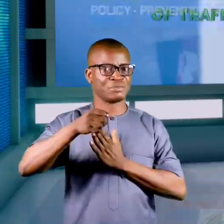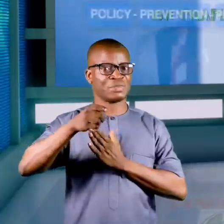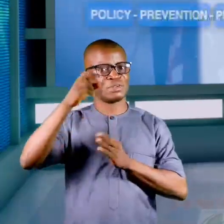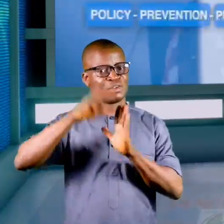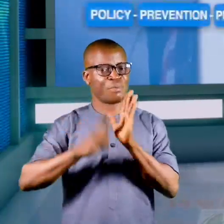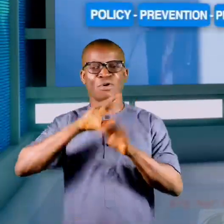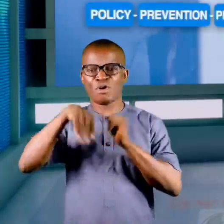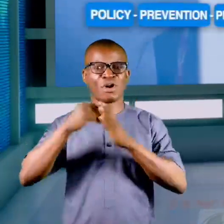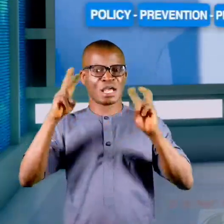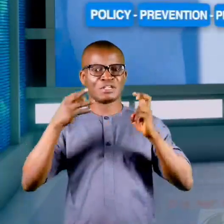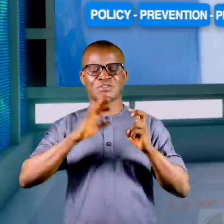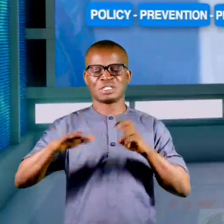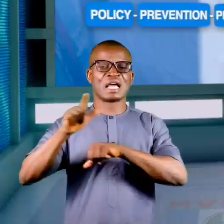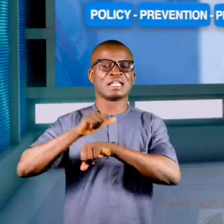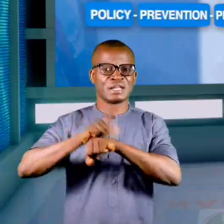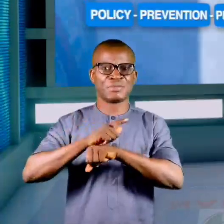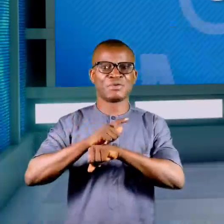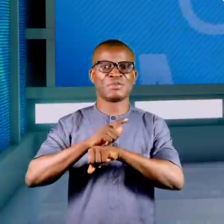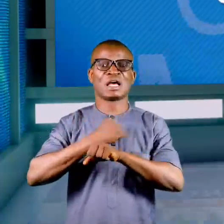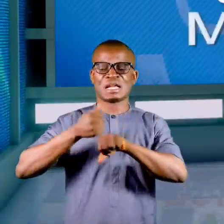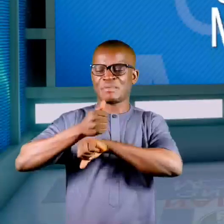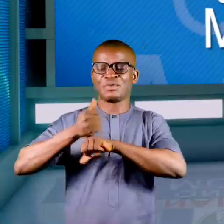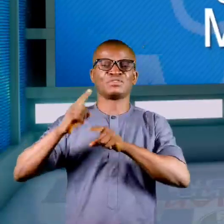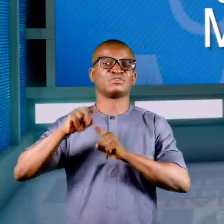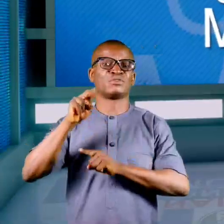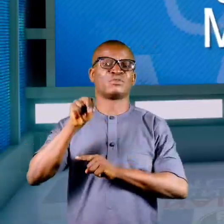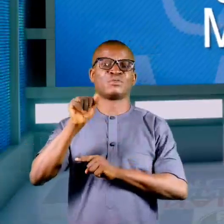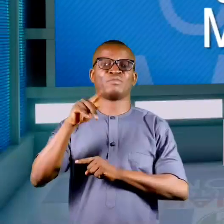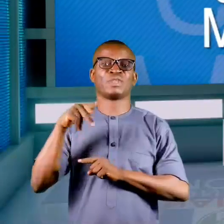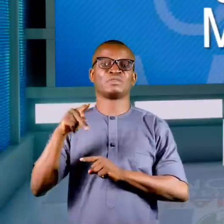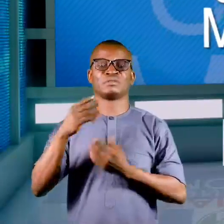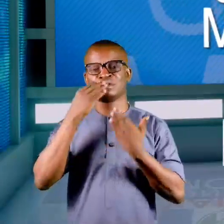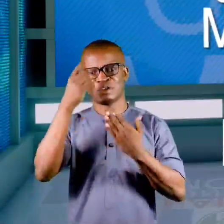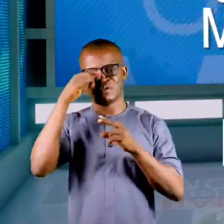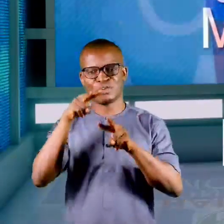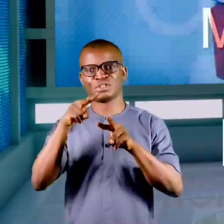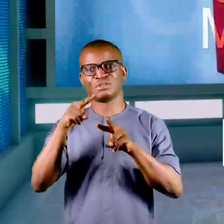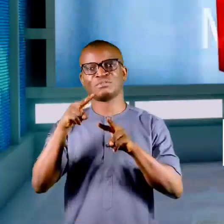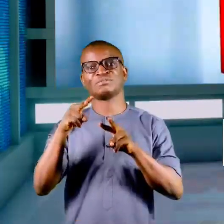week, report all cases of child labor and abuse to NAPTIP. Thank you for